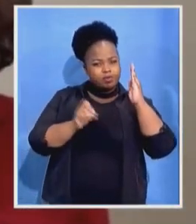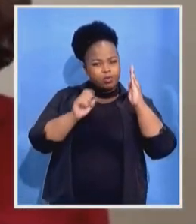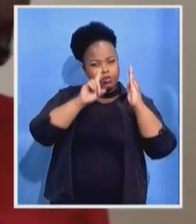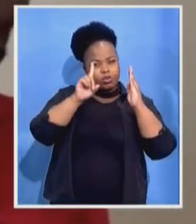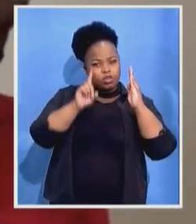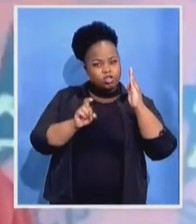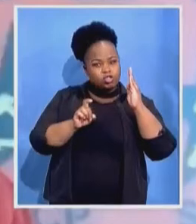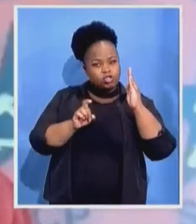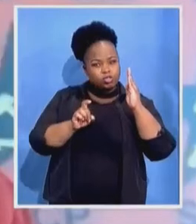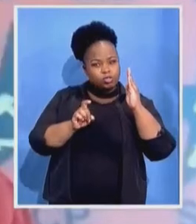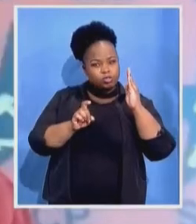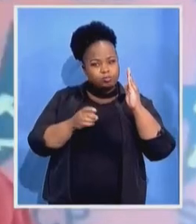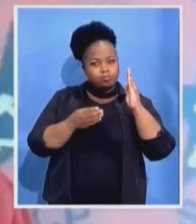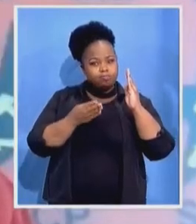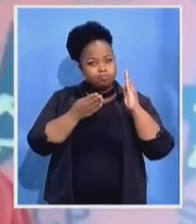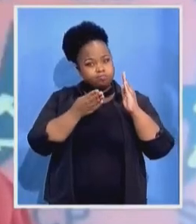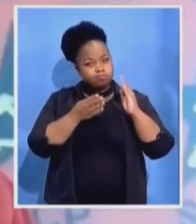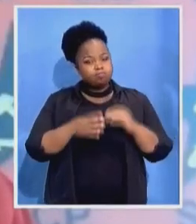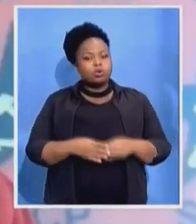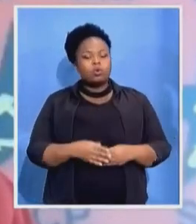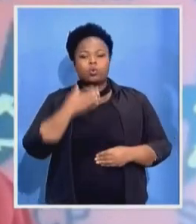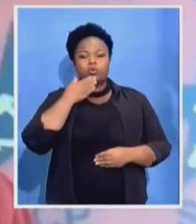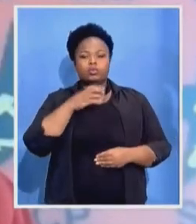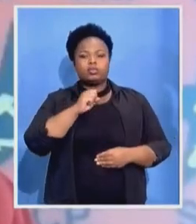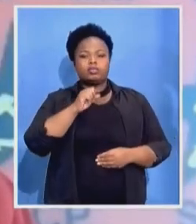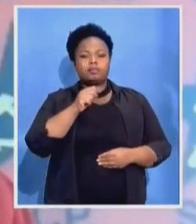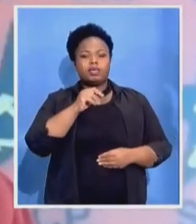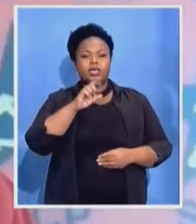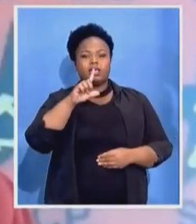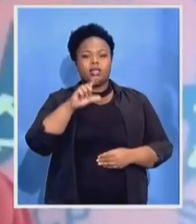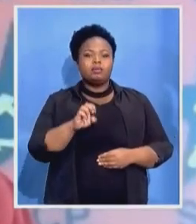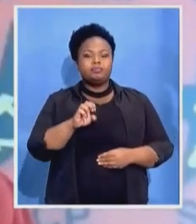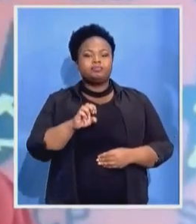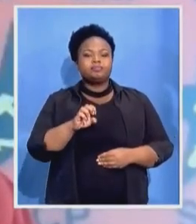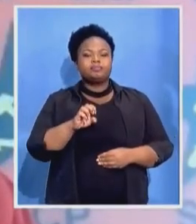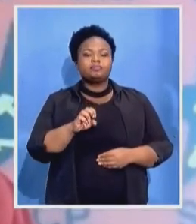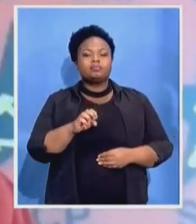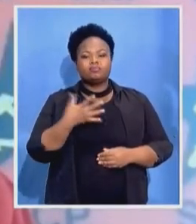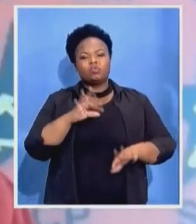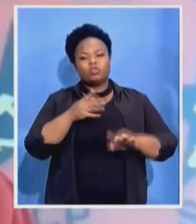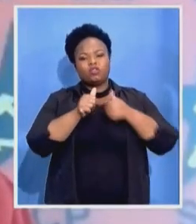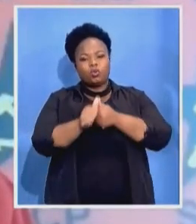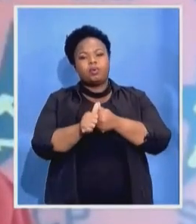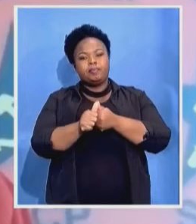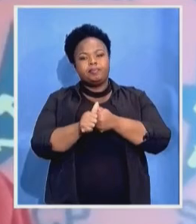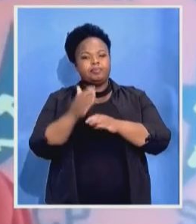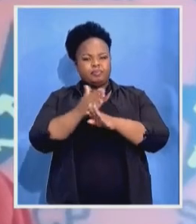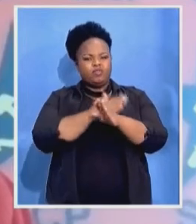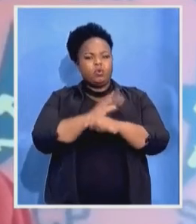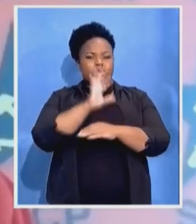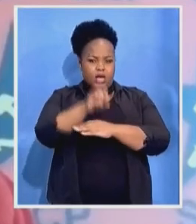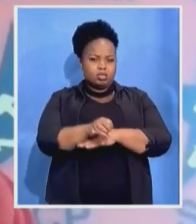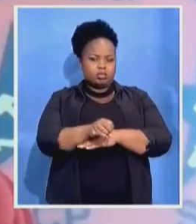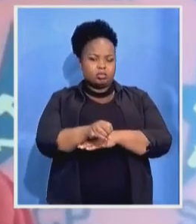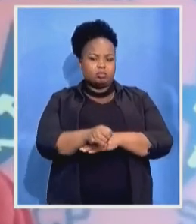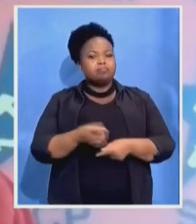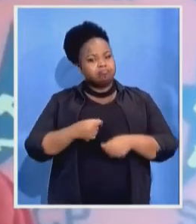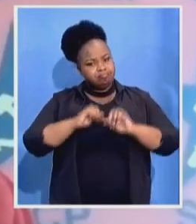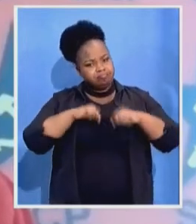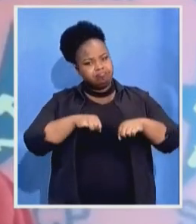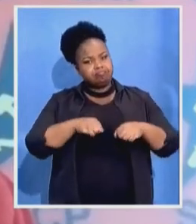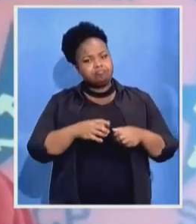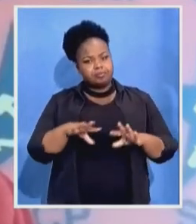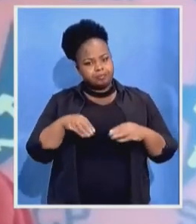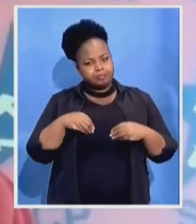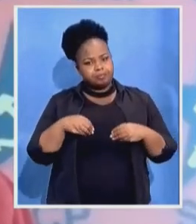Samkelo Maseko wants to follow up on the question he asked. I will allow him to do so. Samkelo